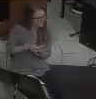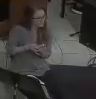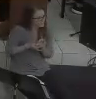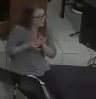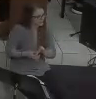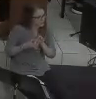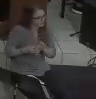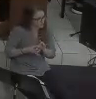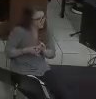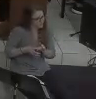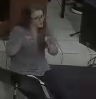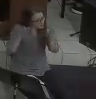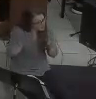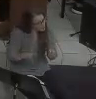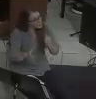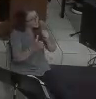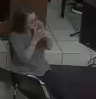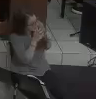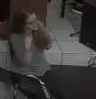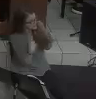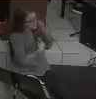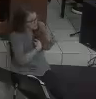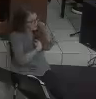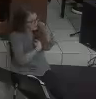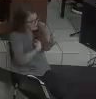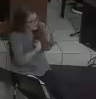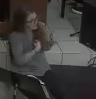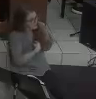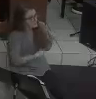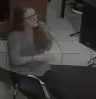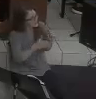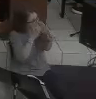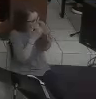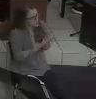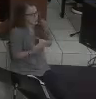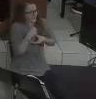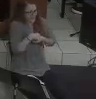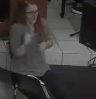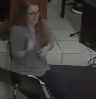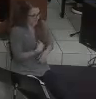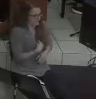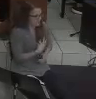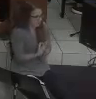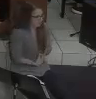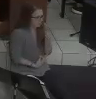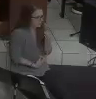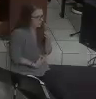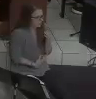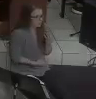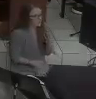who listens to us listens within us. Be still and know that I am God,